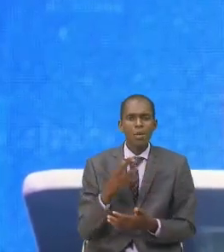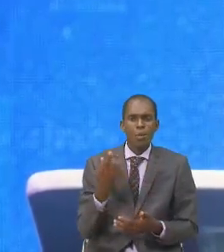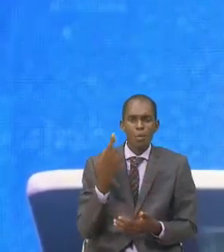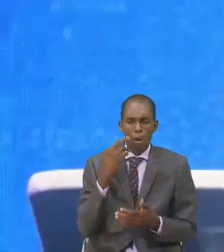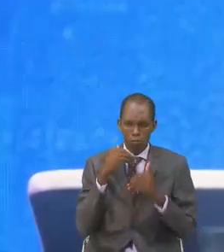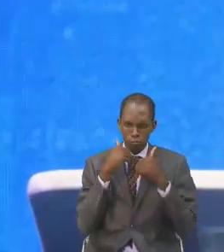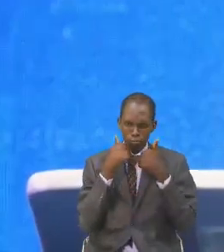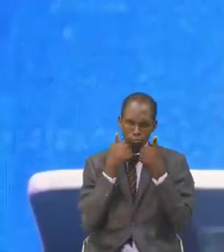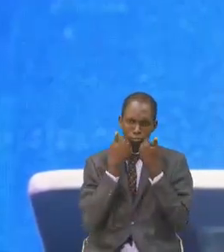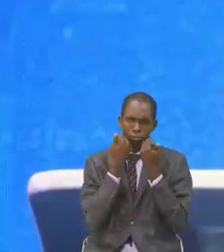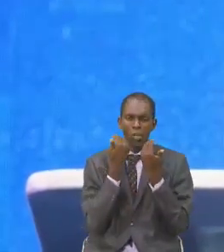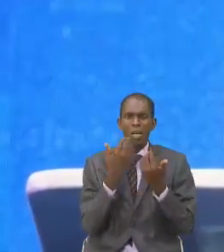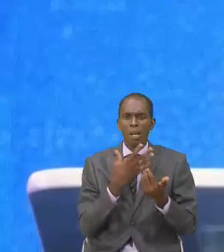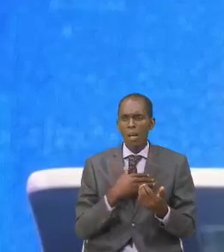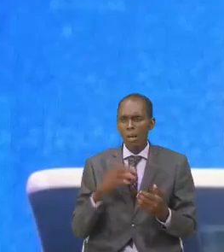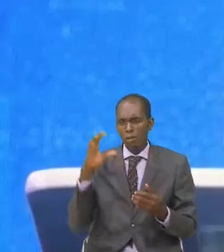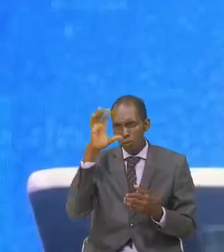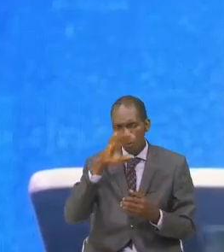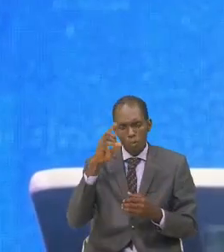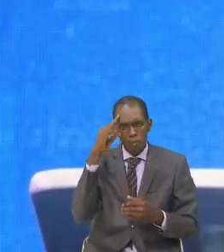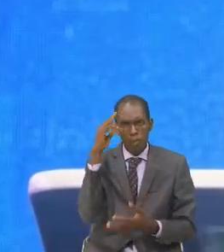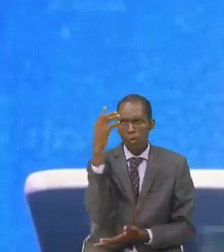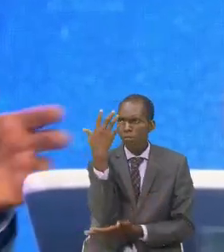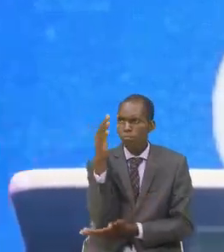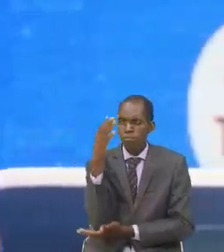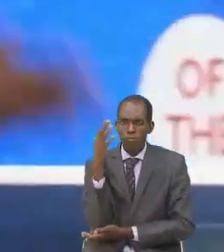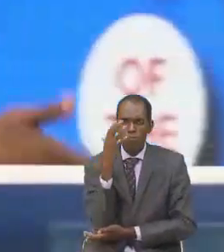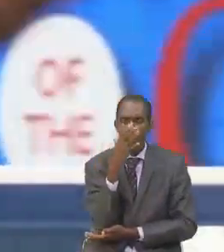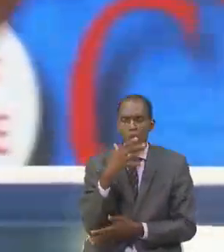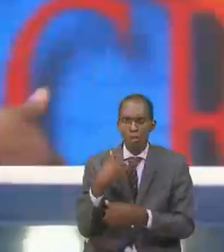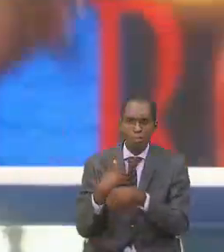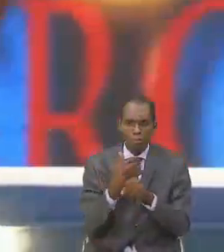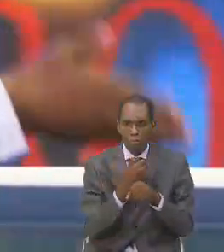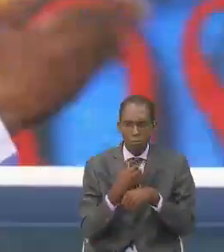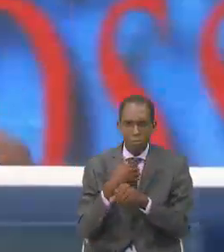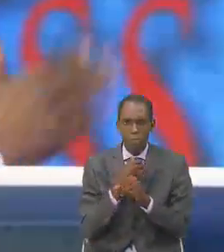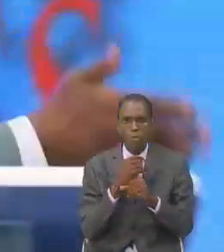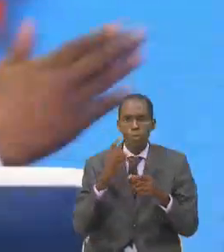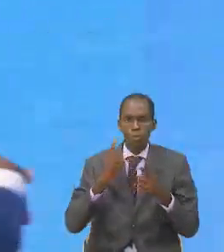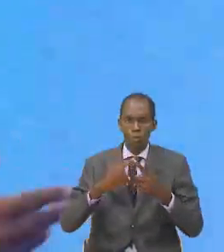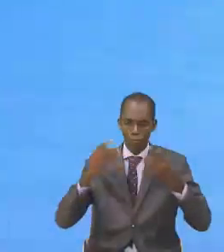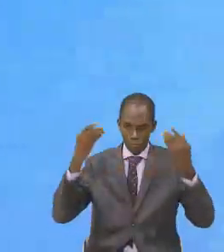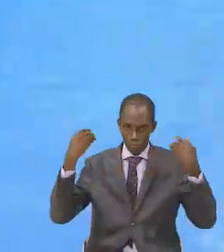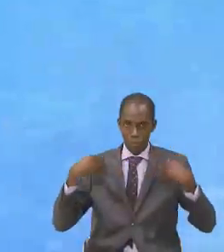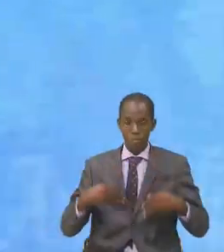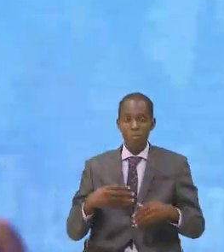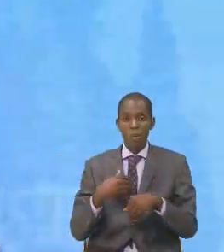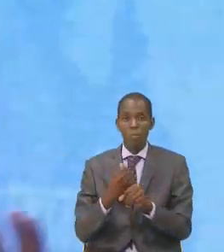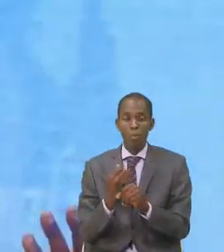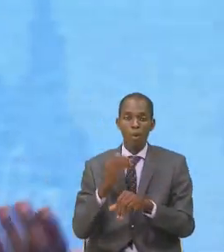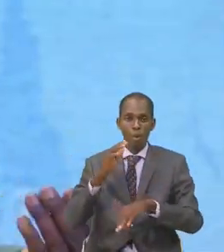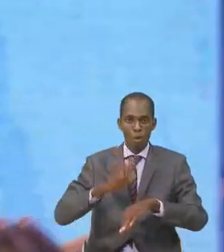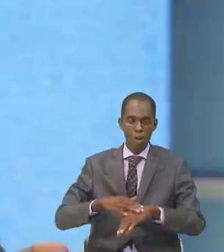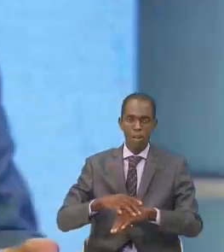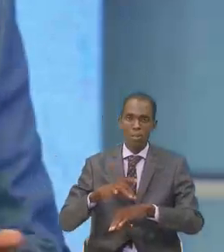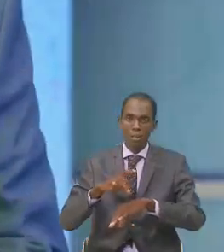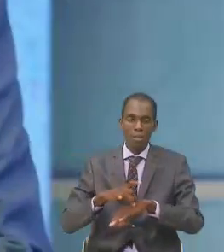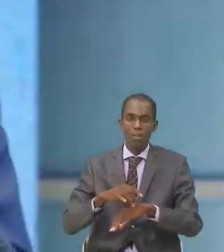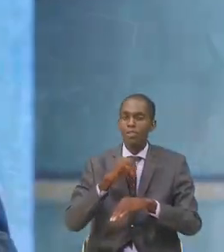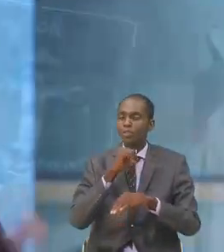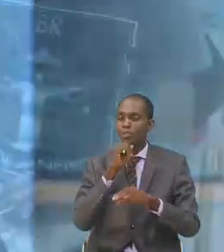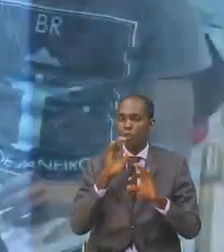they were ashamed of themselves. And so they went to cut down fig leaves and then sew